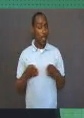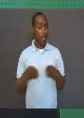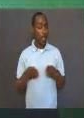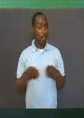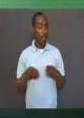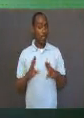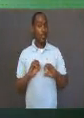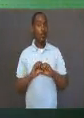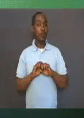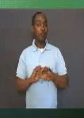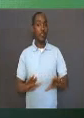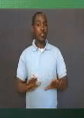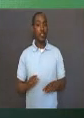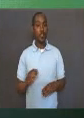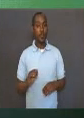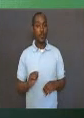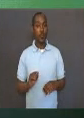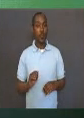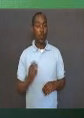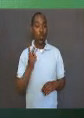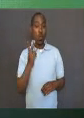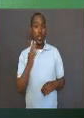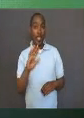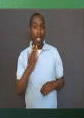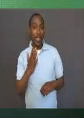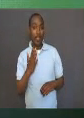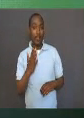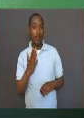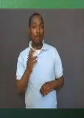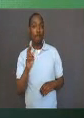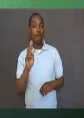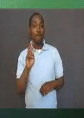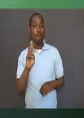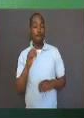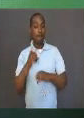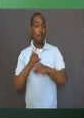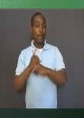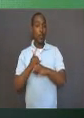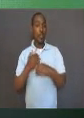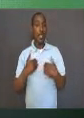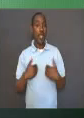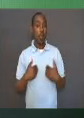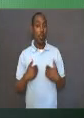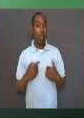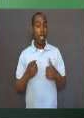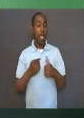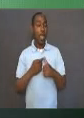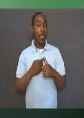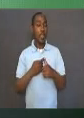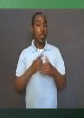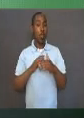spread. There are two different kinds of immunity: